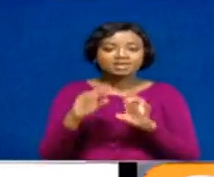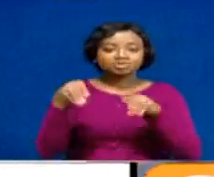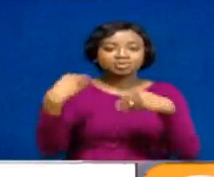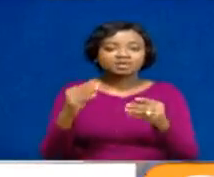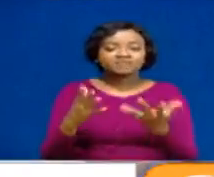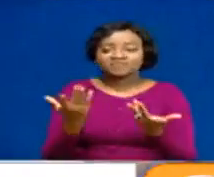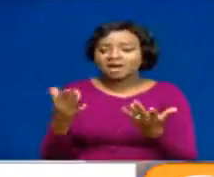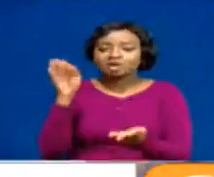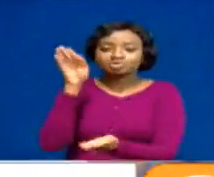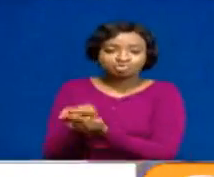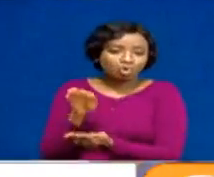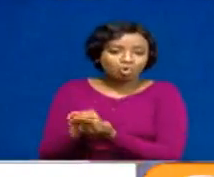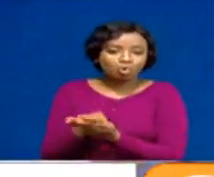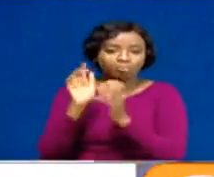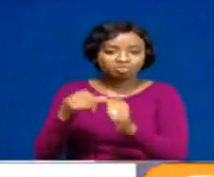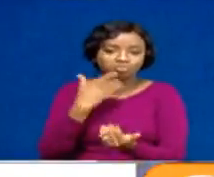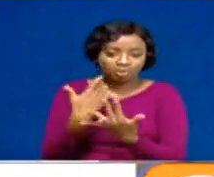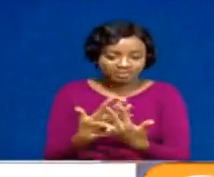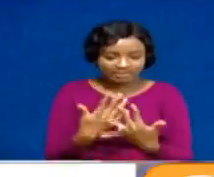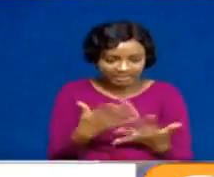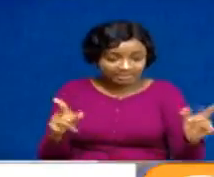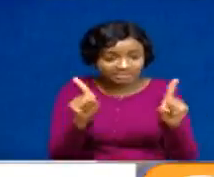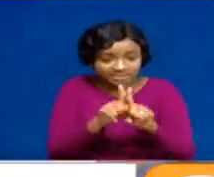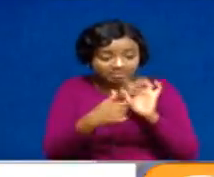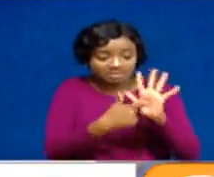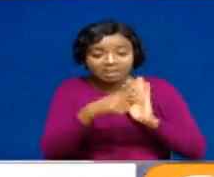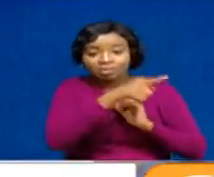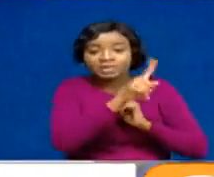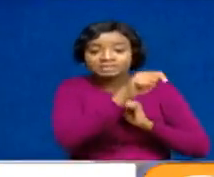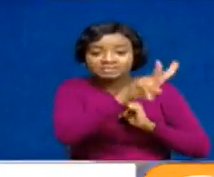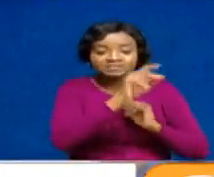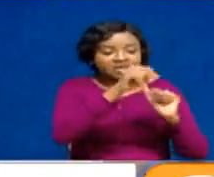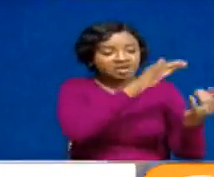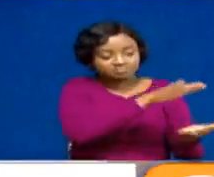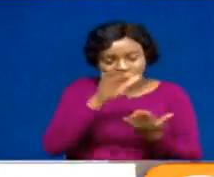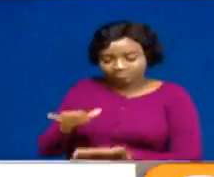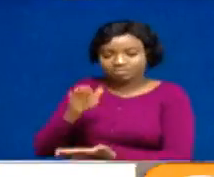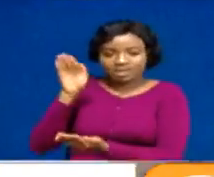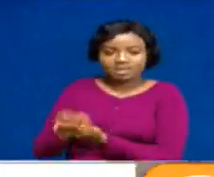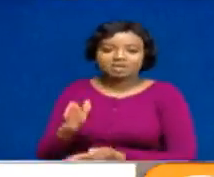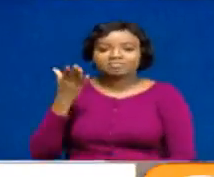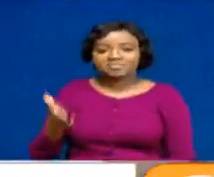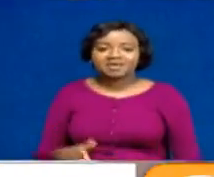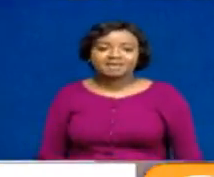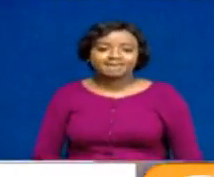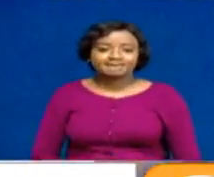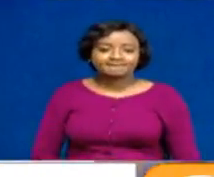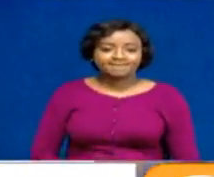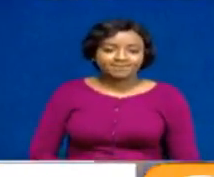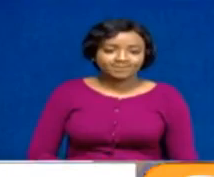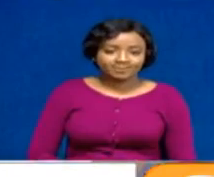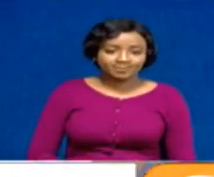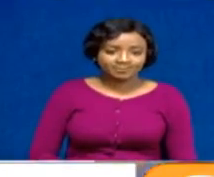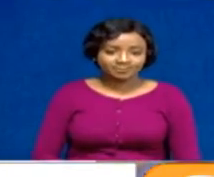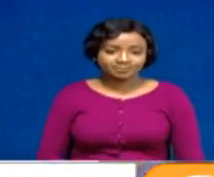zina secure stores na areas zenye zina store. Those are like TV yenye meibwa hapa